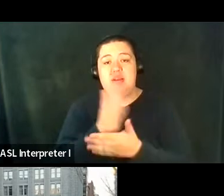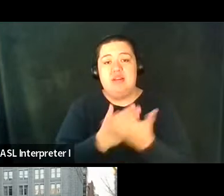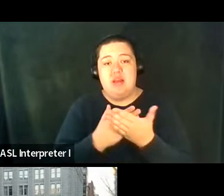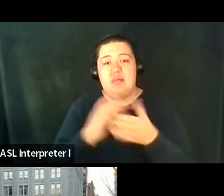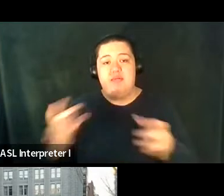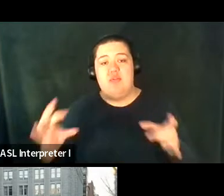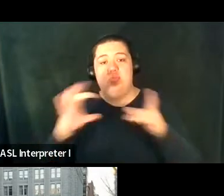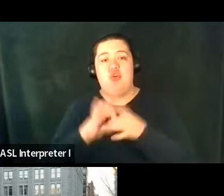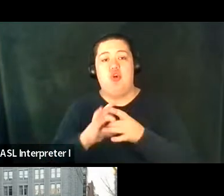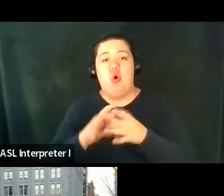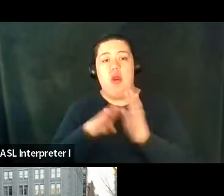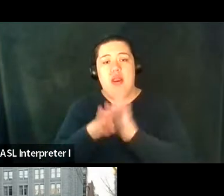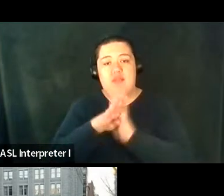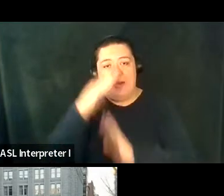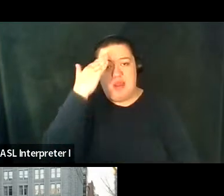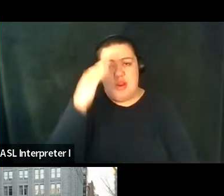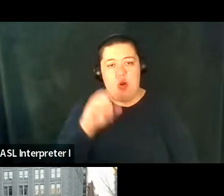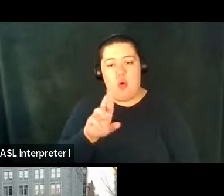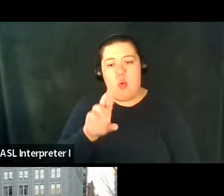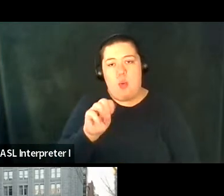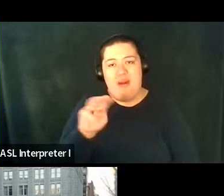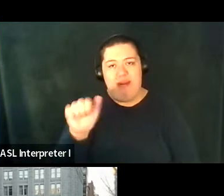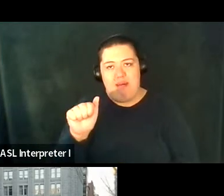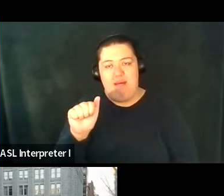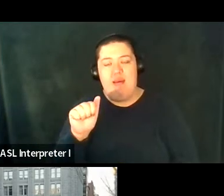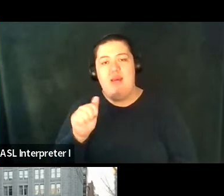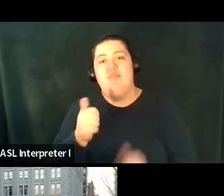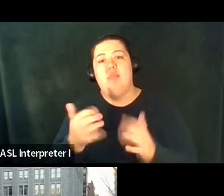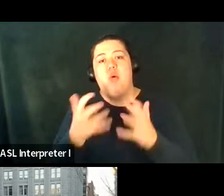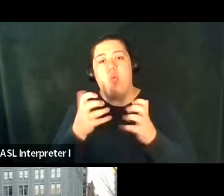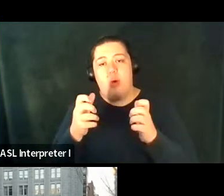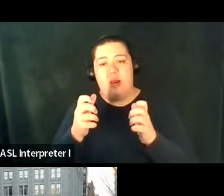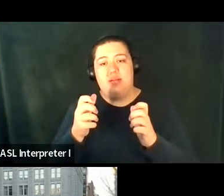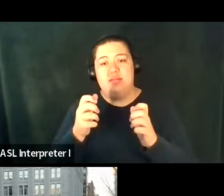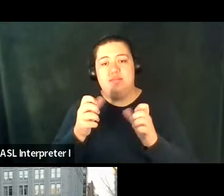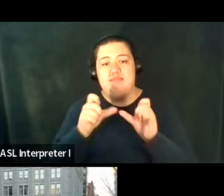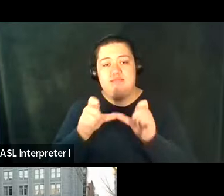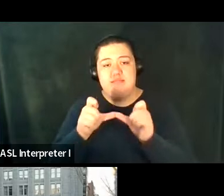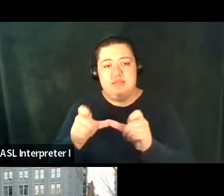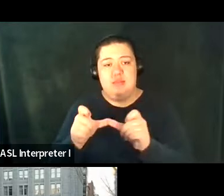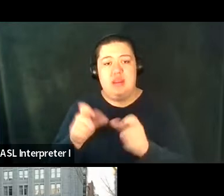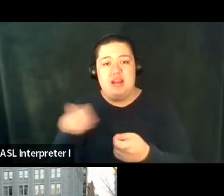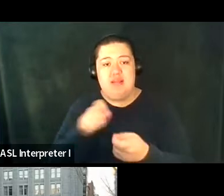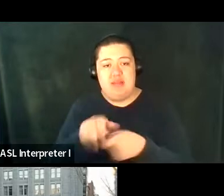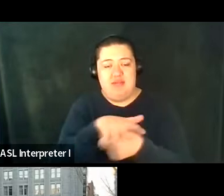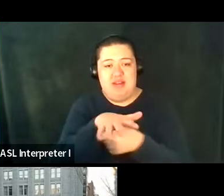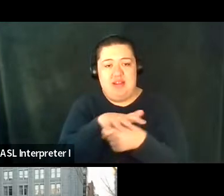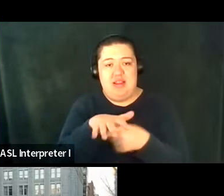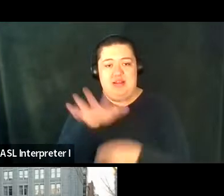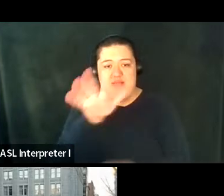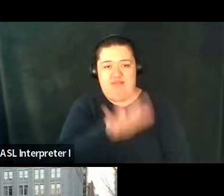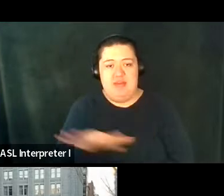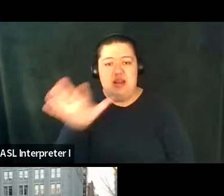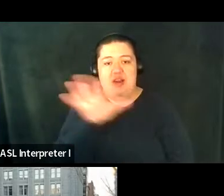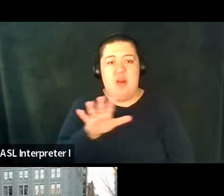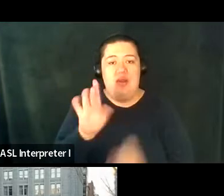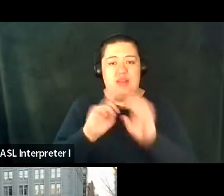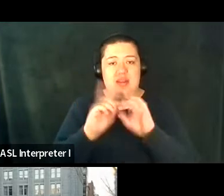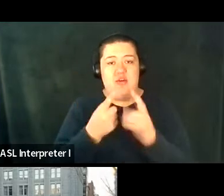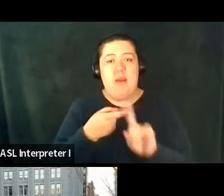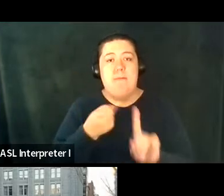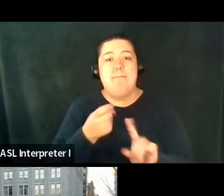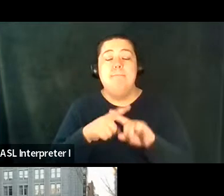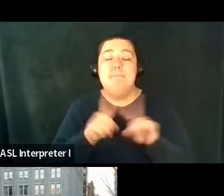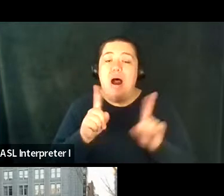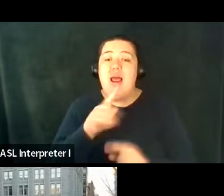developments that I know that WMATA is seeking to pursue at certain sites around the district. But I did have a